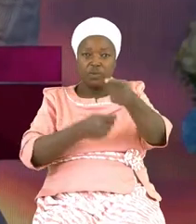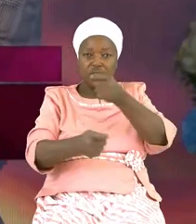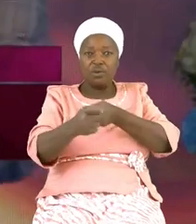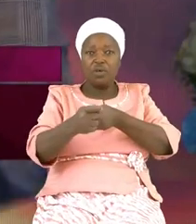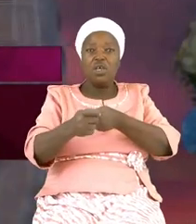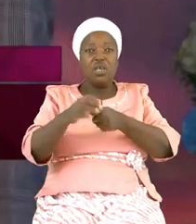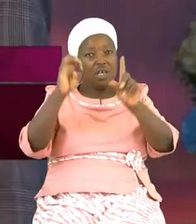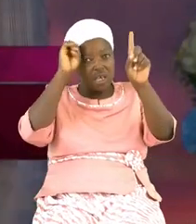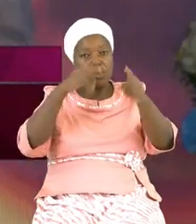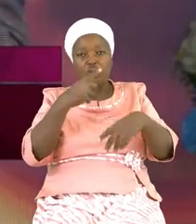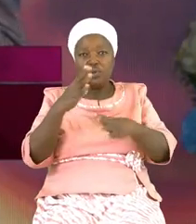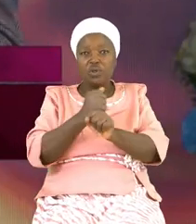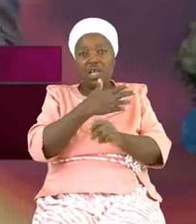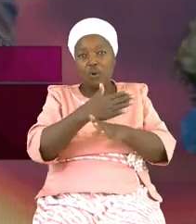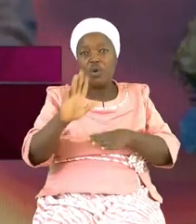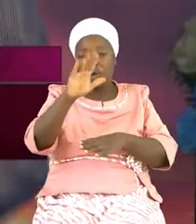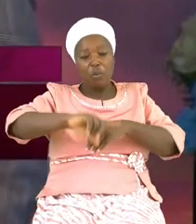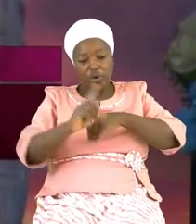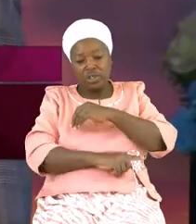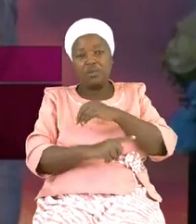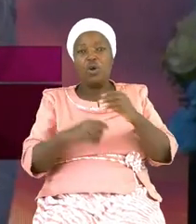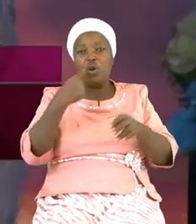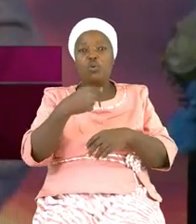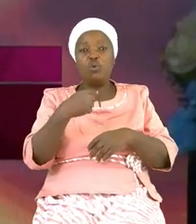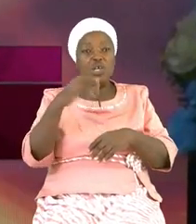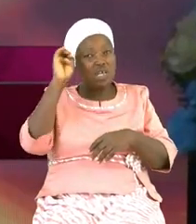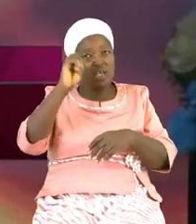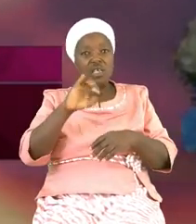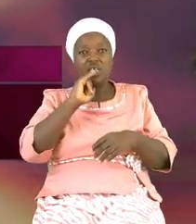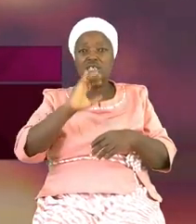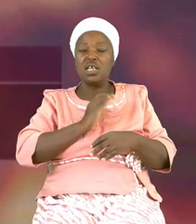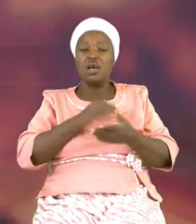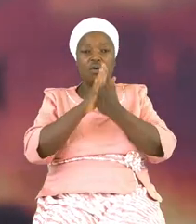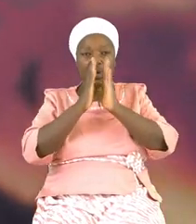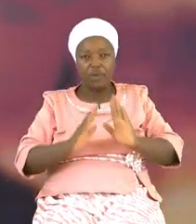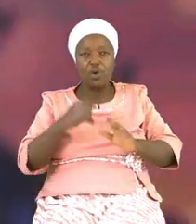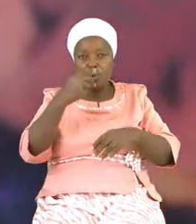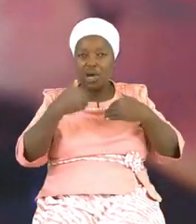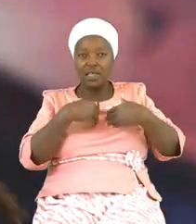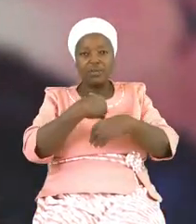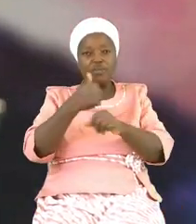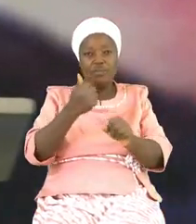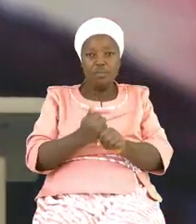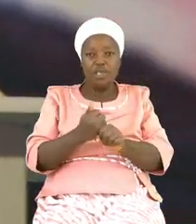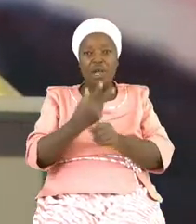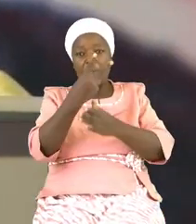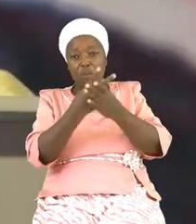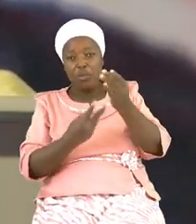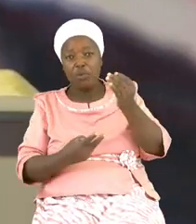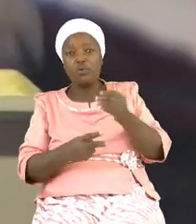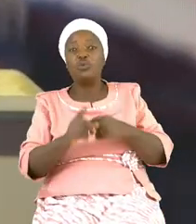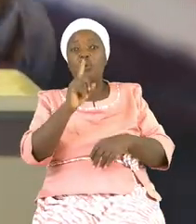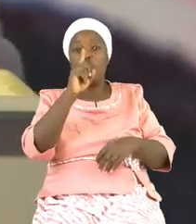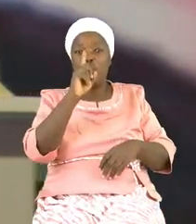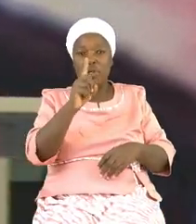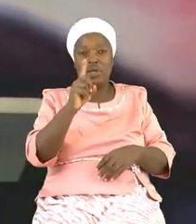away your punishment, he is our peace, who has made both one, who